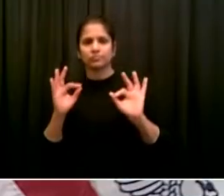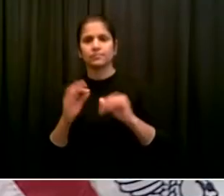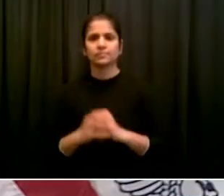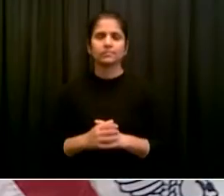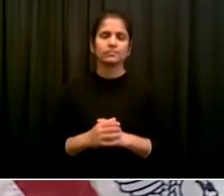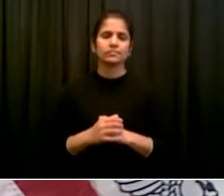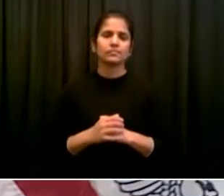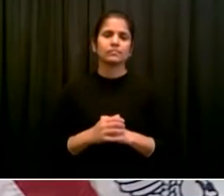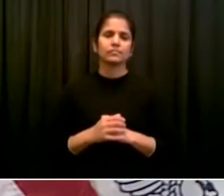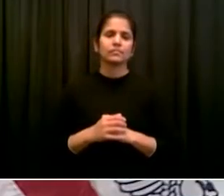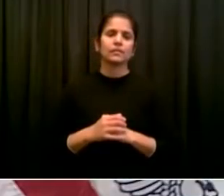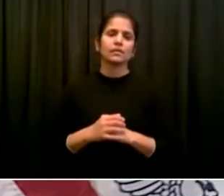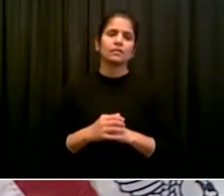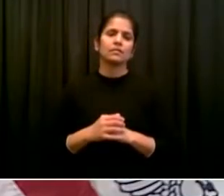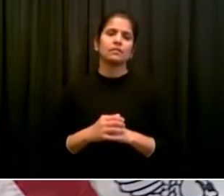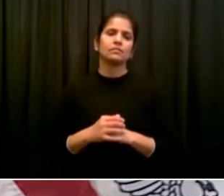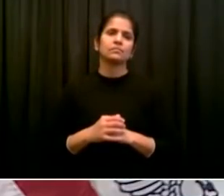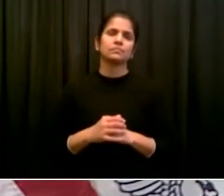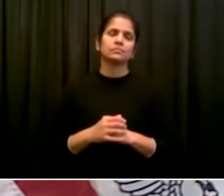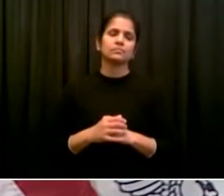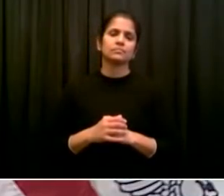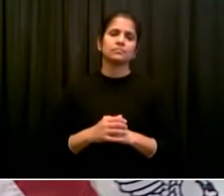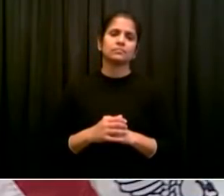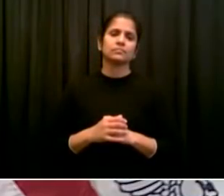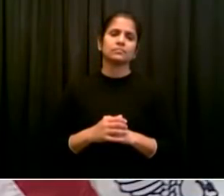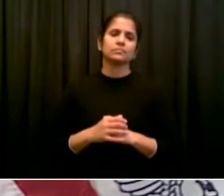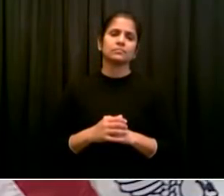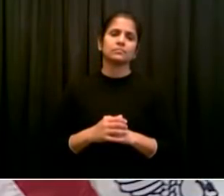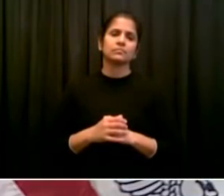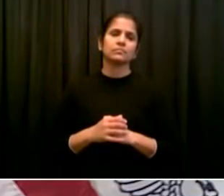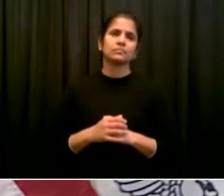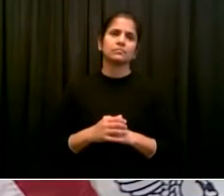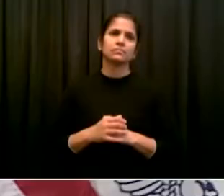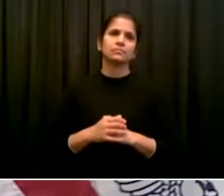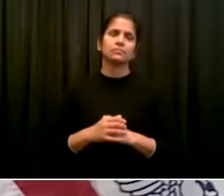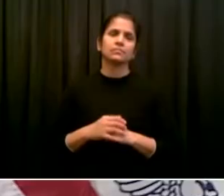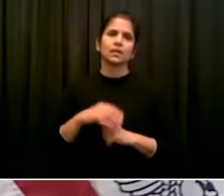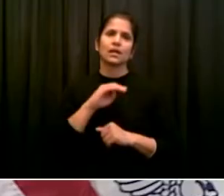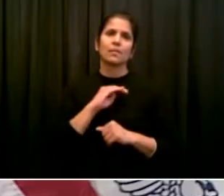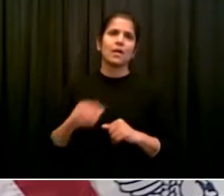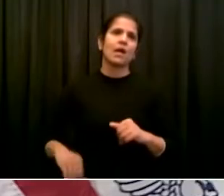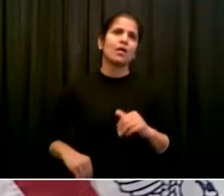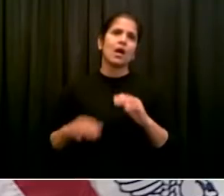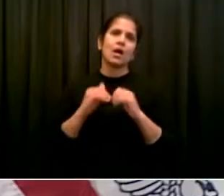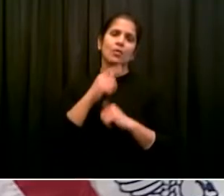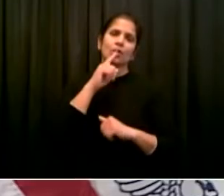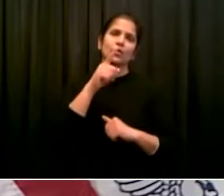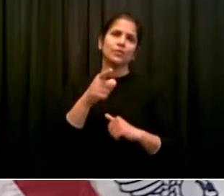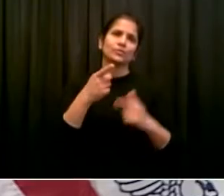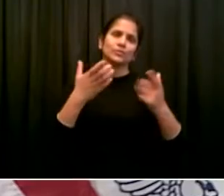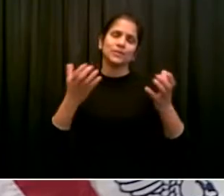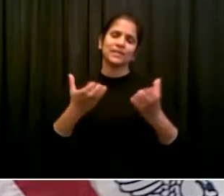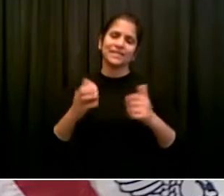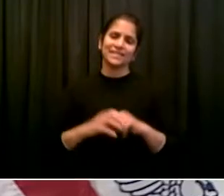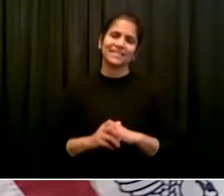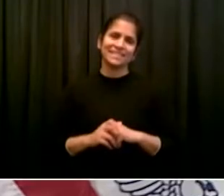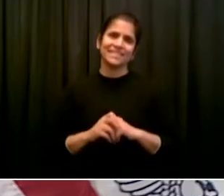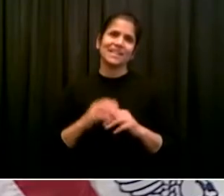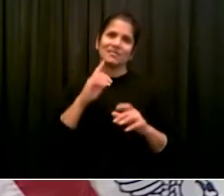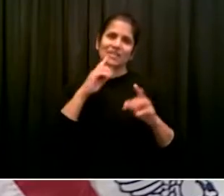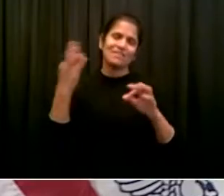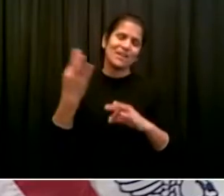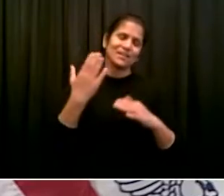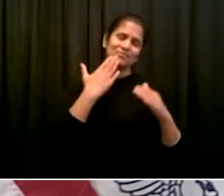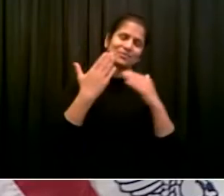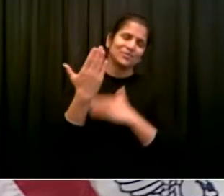Mr. Mayor, how are you doing? It's Friday. Morning. It's Friday morning. Happy Friday,